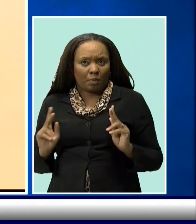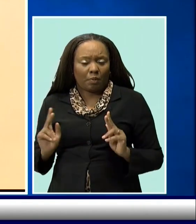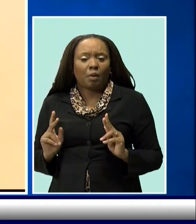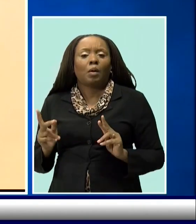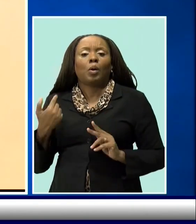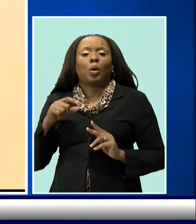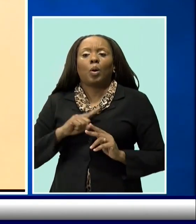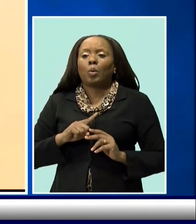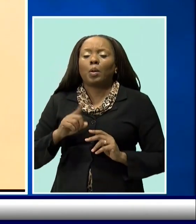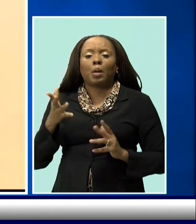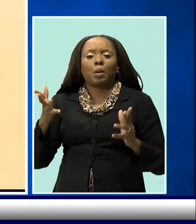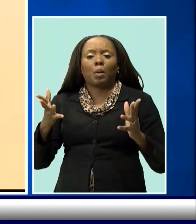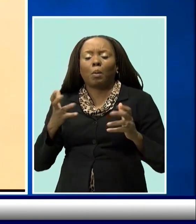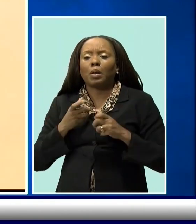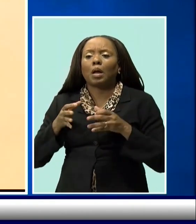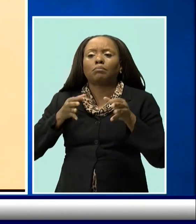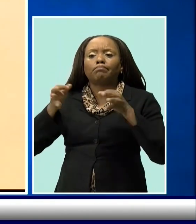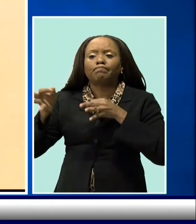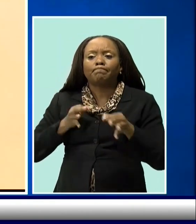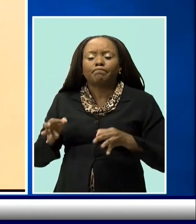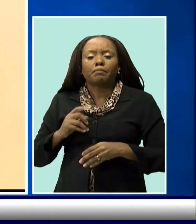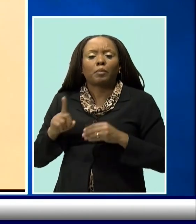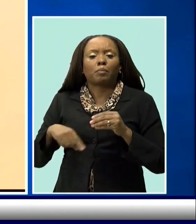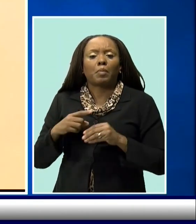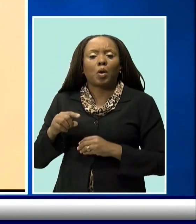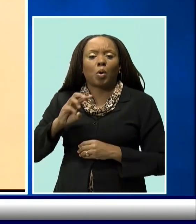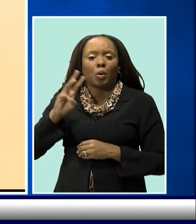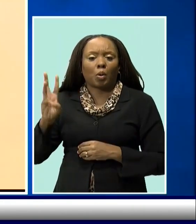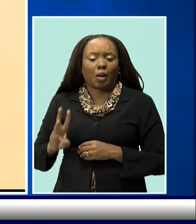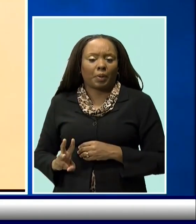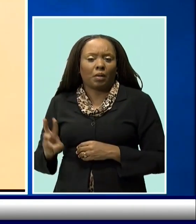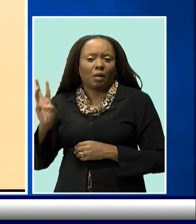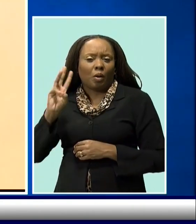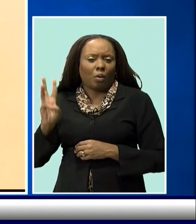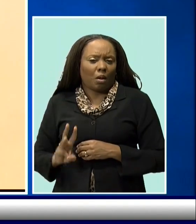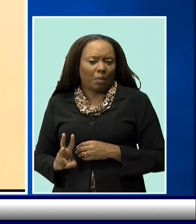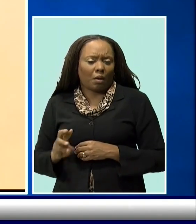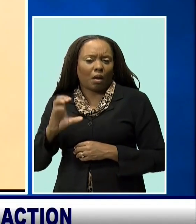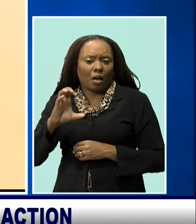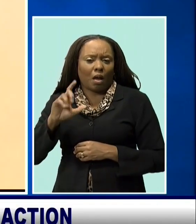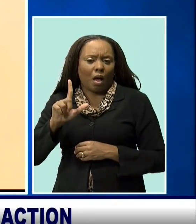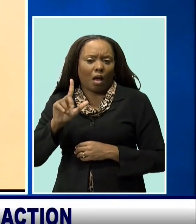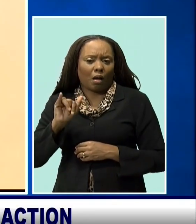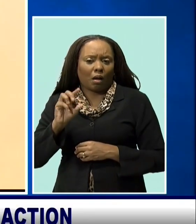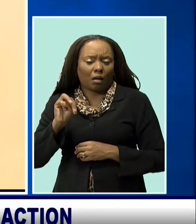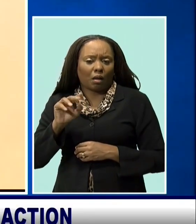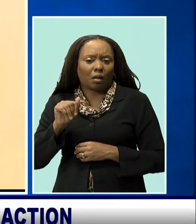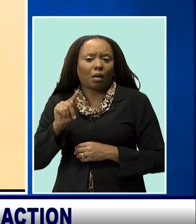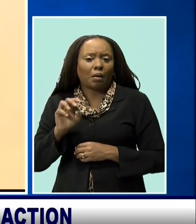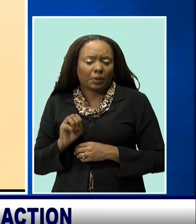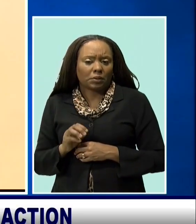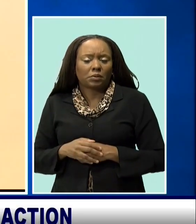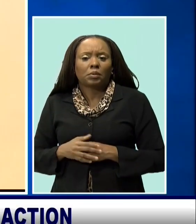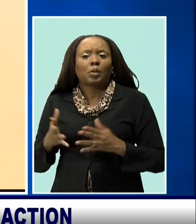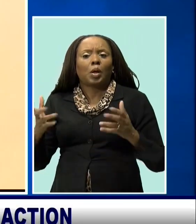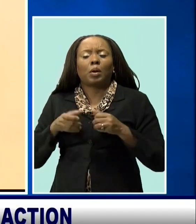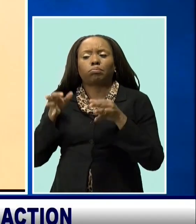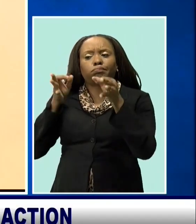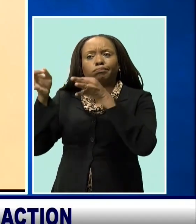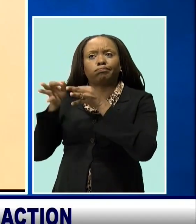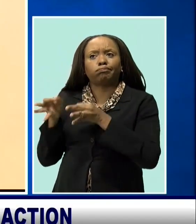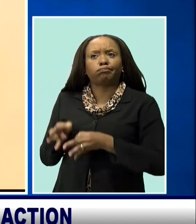climate education and seeking to have a massive sensitization awareness campaign implemented within their countries from a